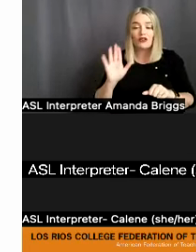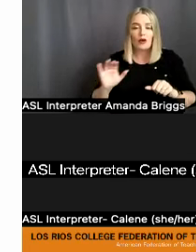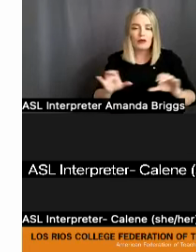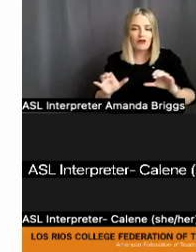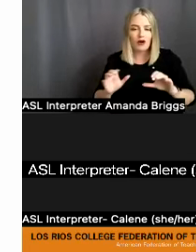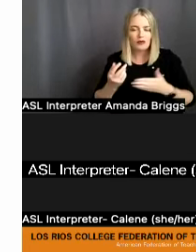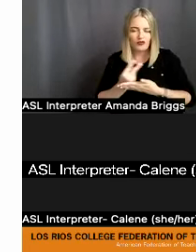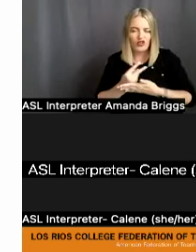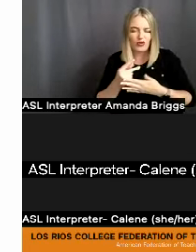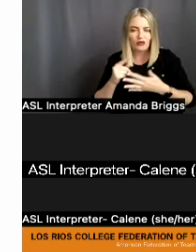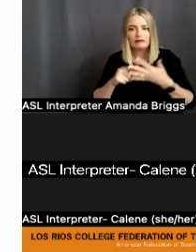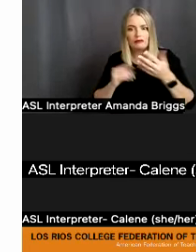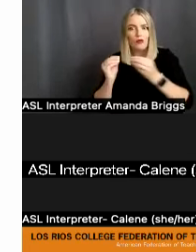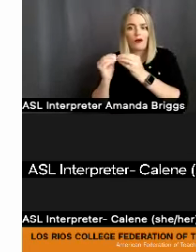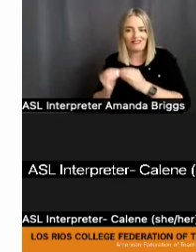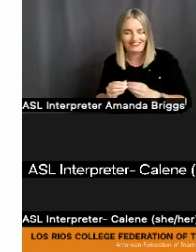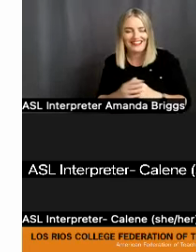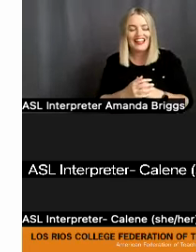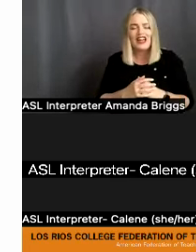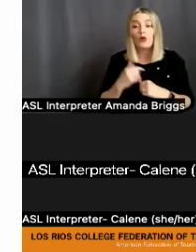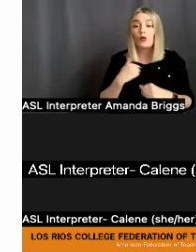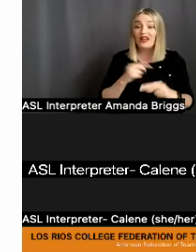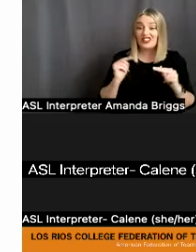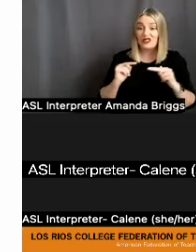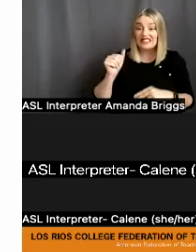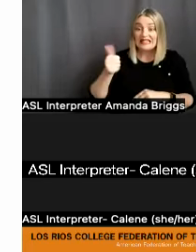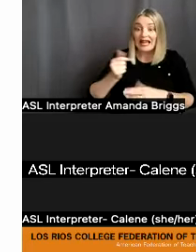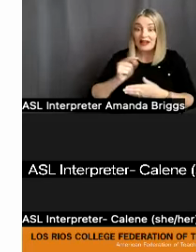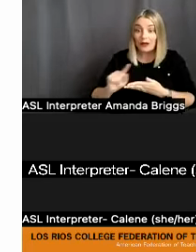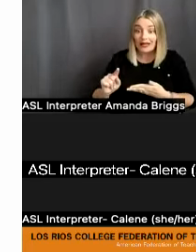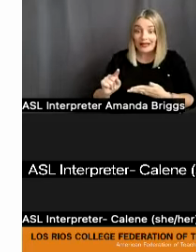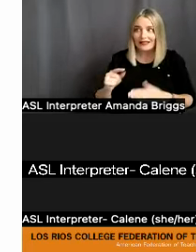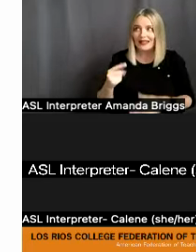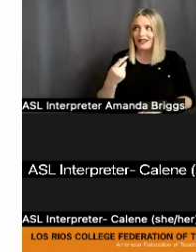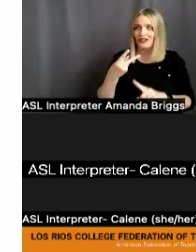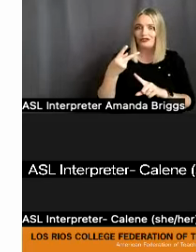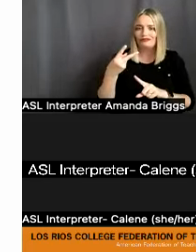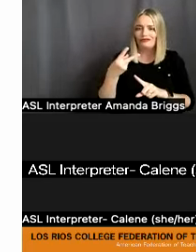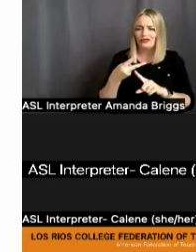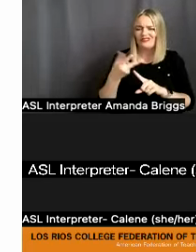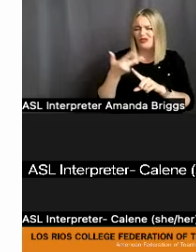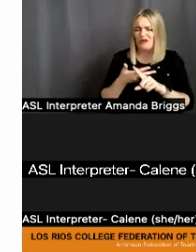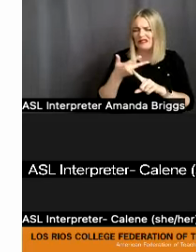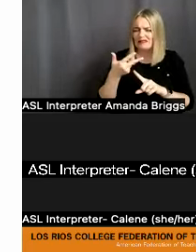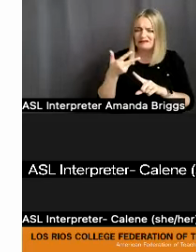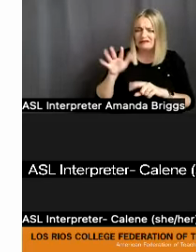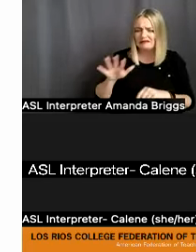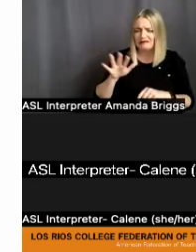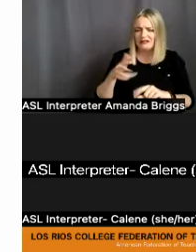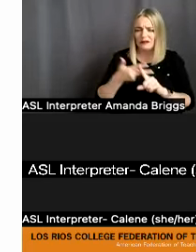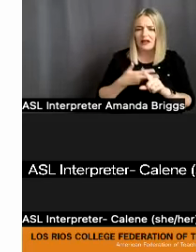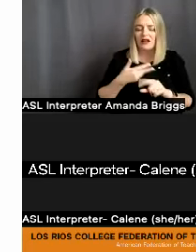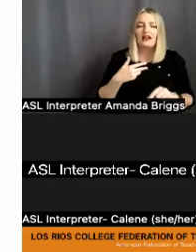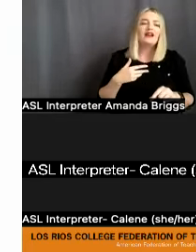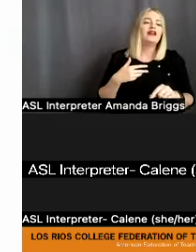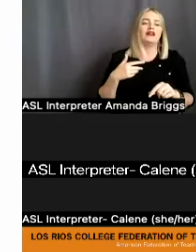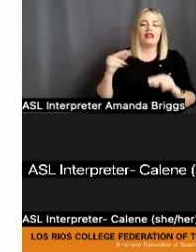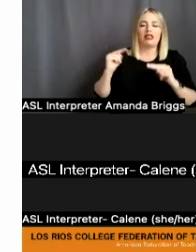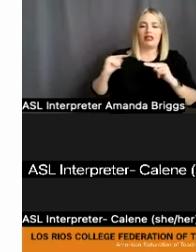were negotiating for about 10 weeks, so 2.5 months, just under 3 months. So we've decided